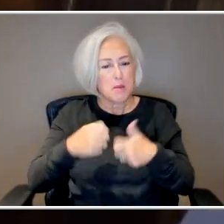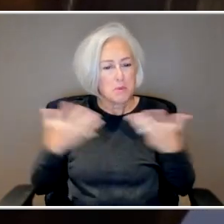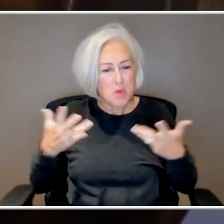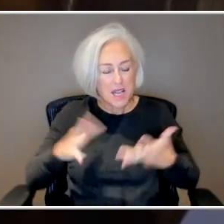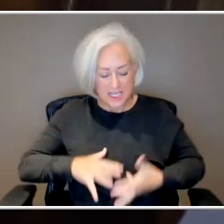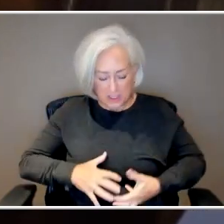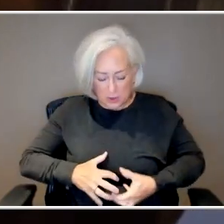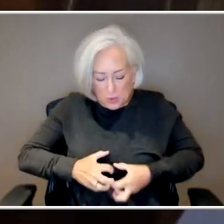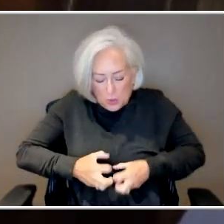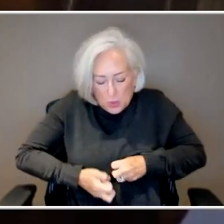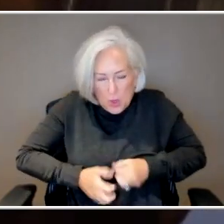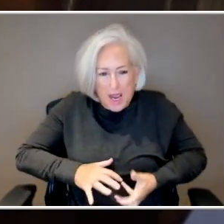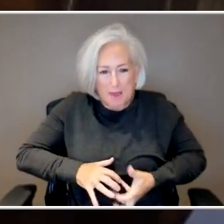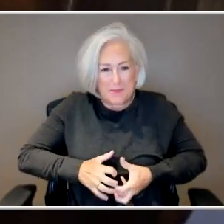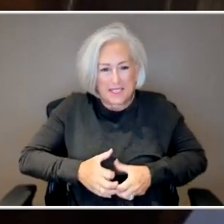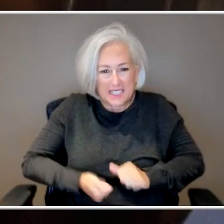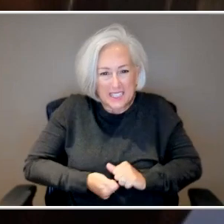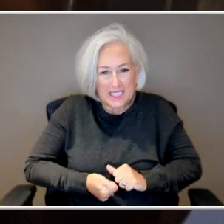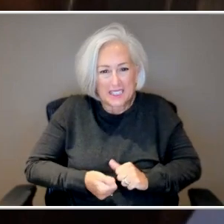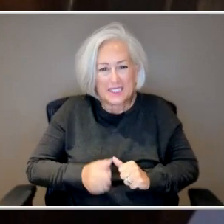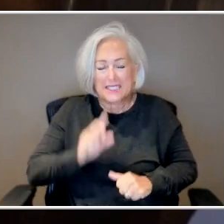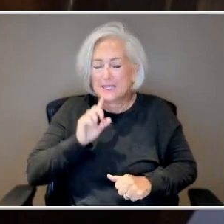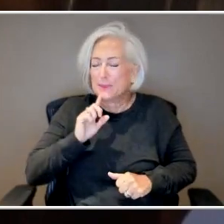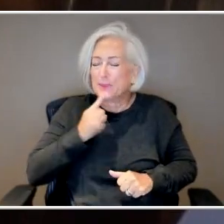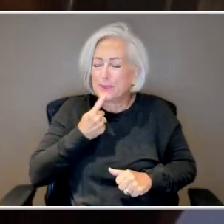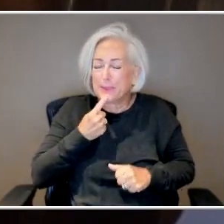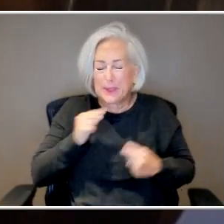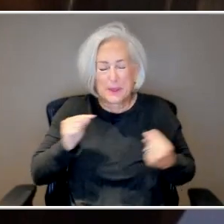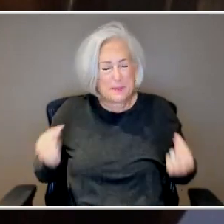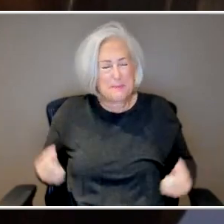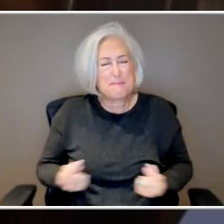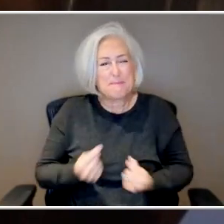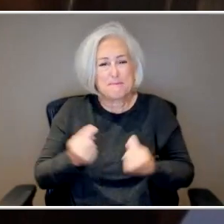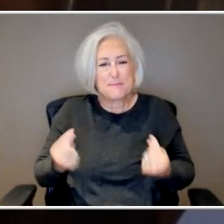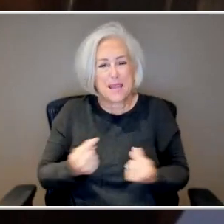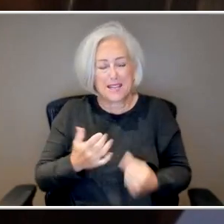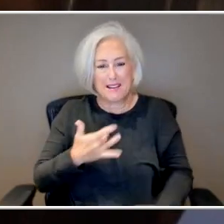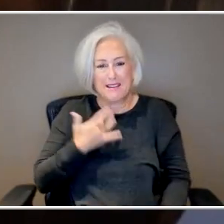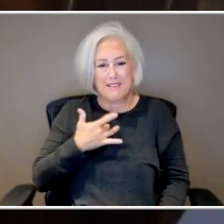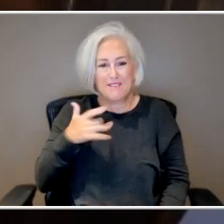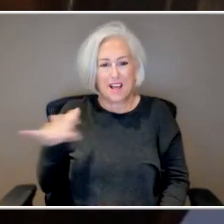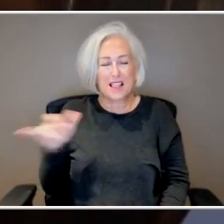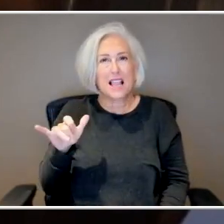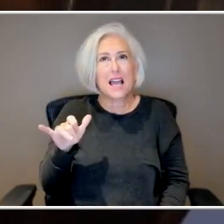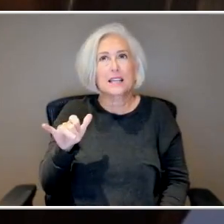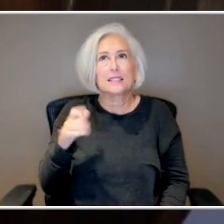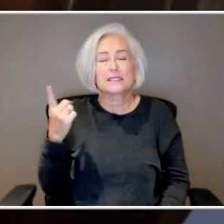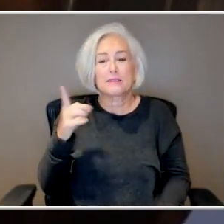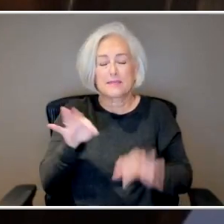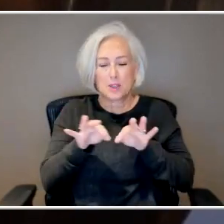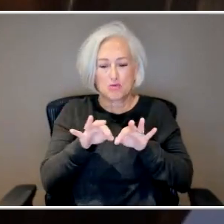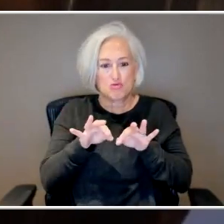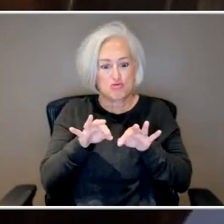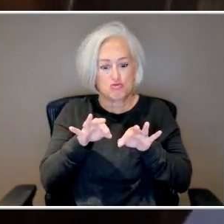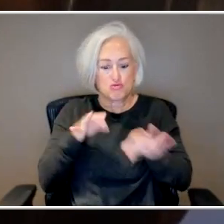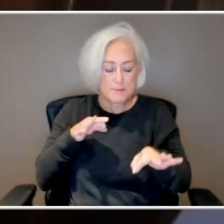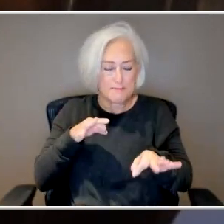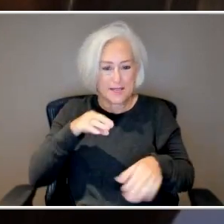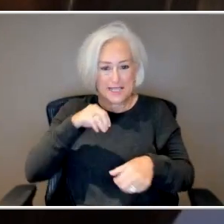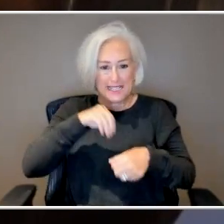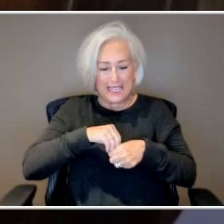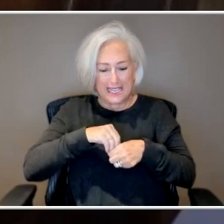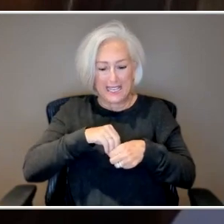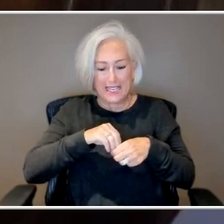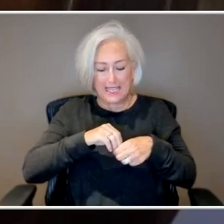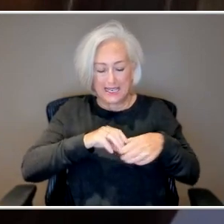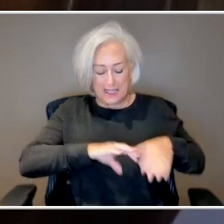a really kind of like a severe pain, almost felt like a ripping of some sort in my intestines or my